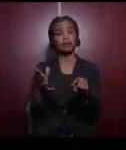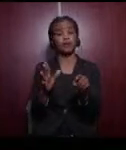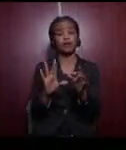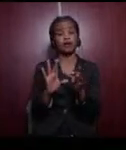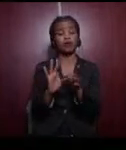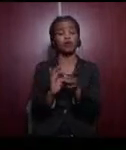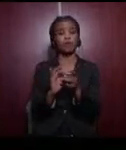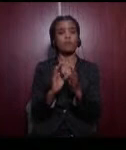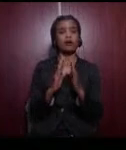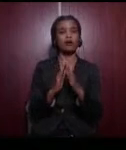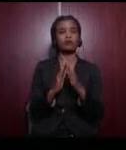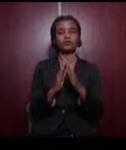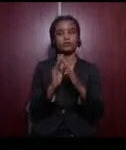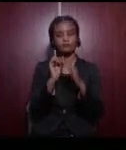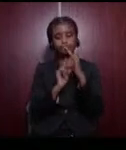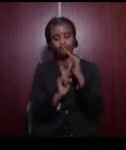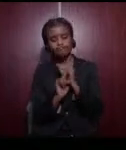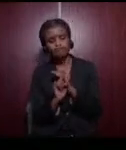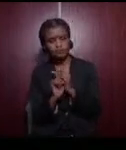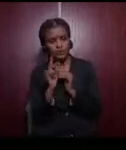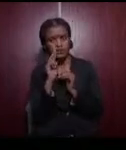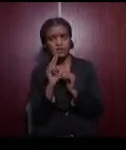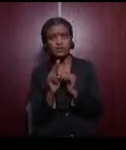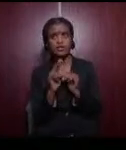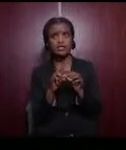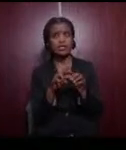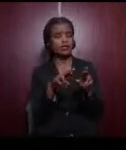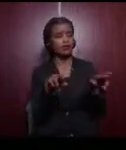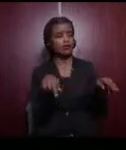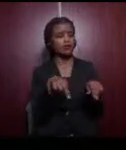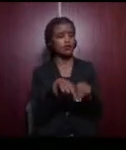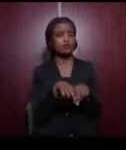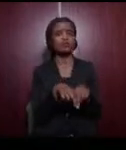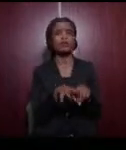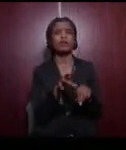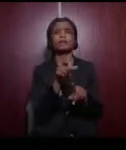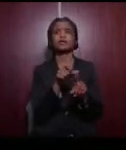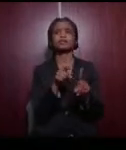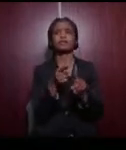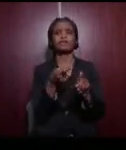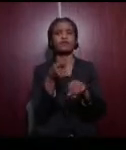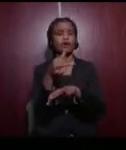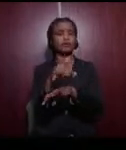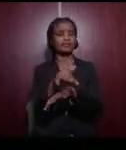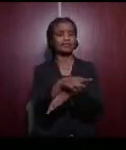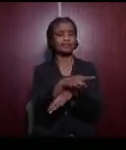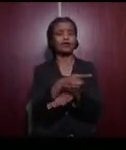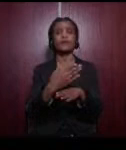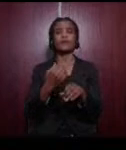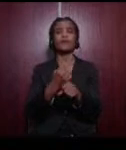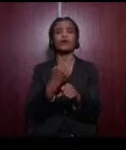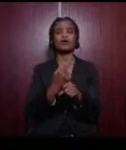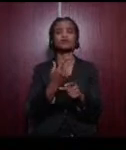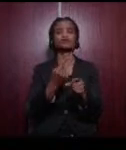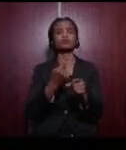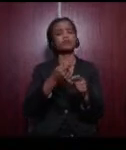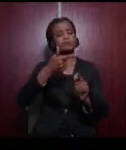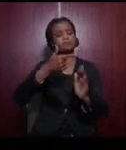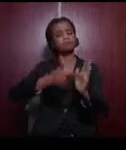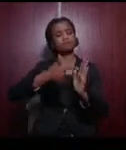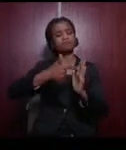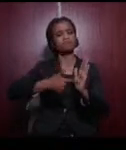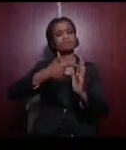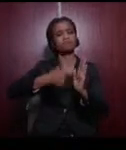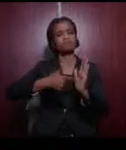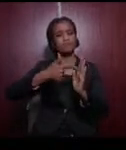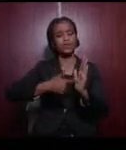he restay much Otanko Mozambique. Mucho it's a welding. It's a welding. Wanaka Udizumohana, Wanaka Kenya Upi. But